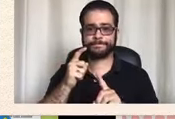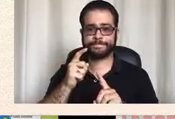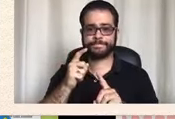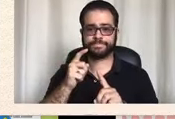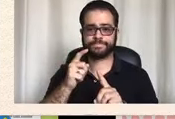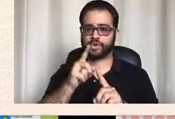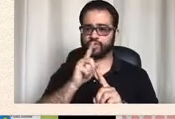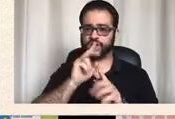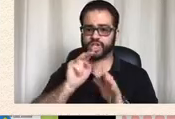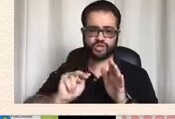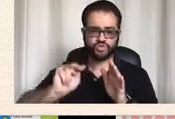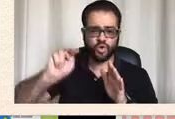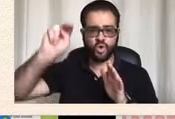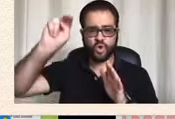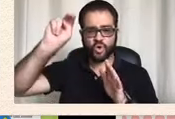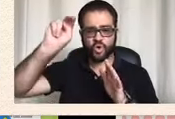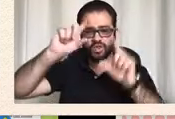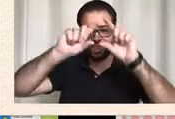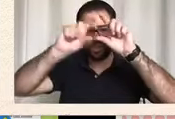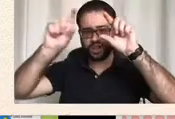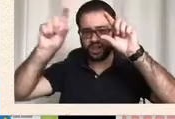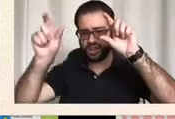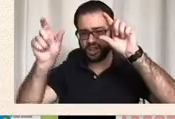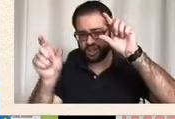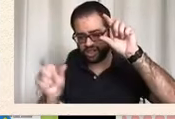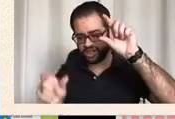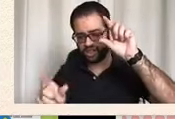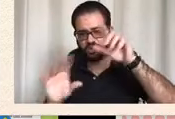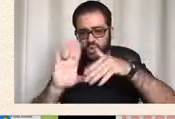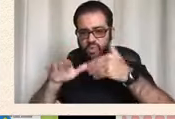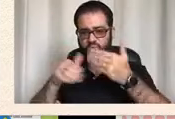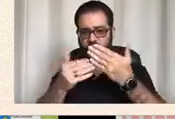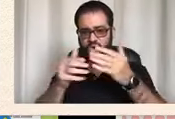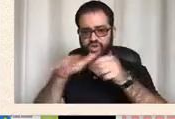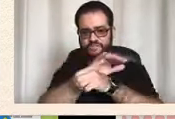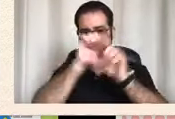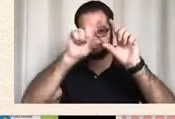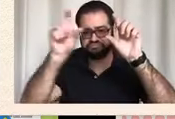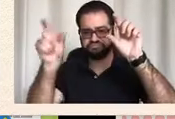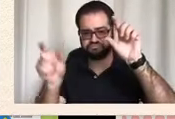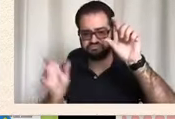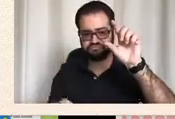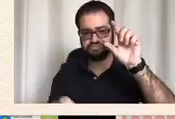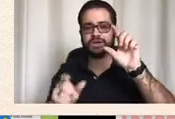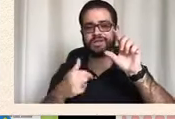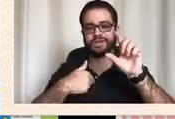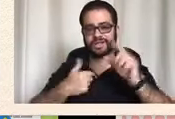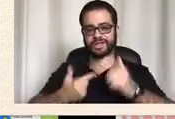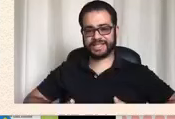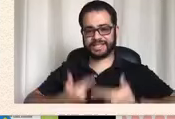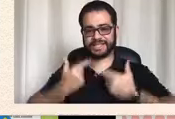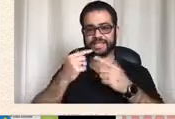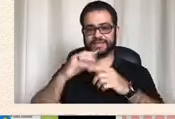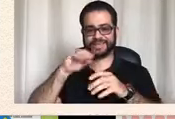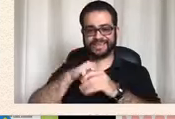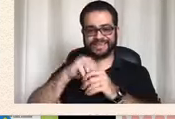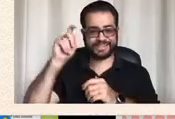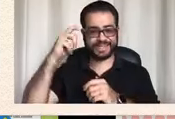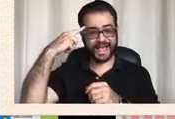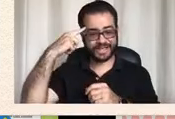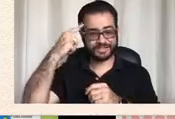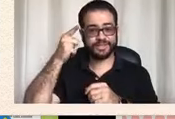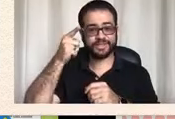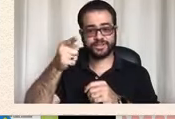Florida all the way down south. And I live in Tallahassee, so I